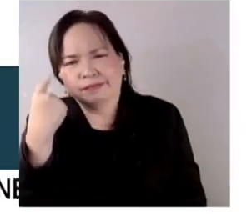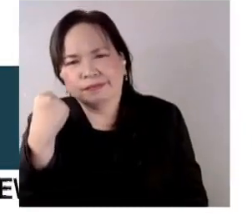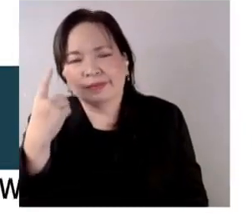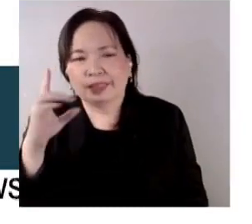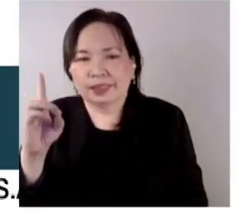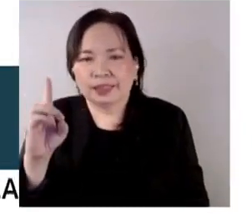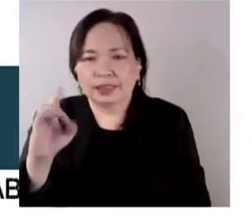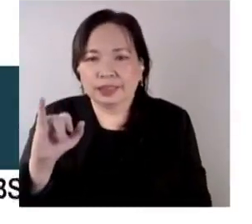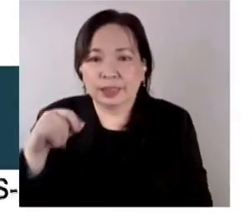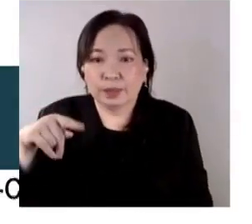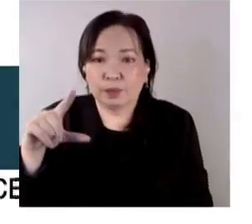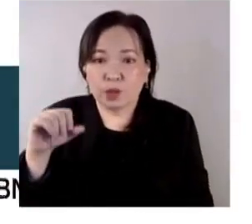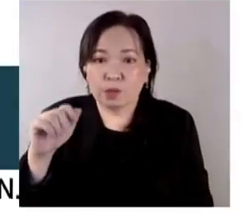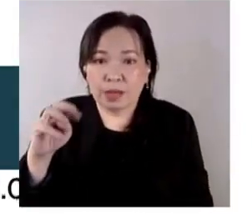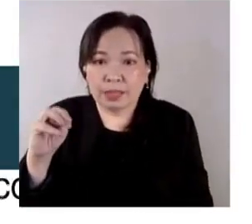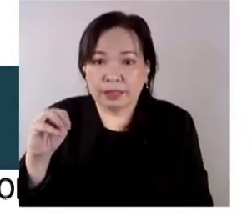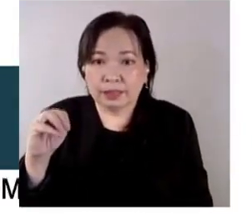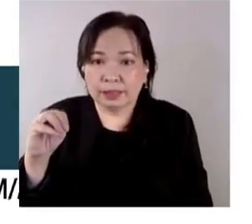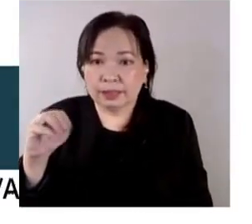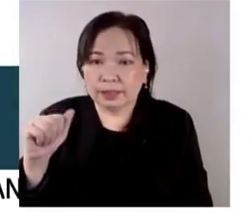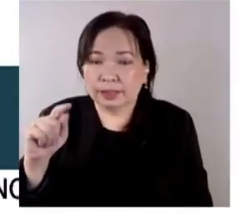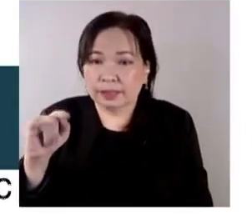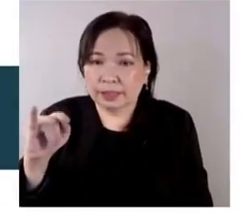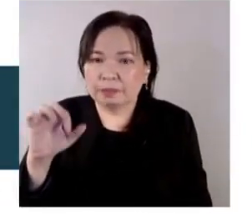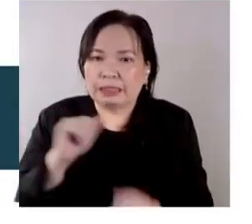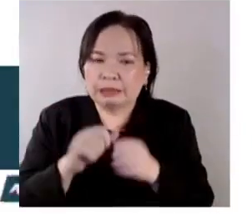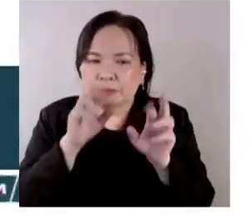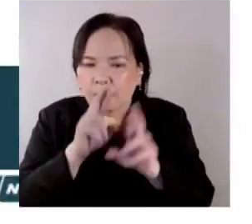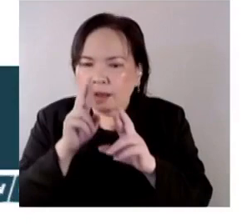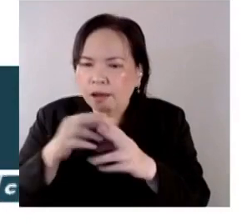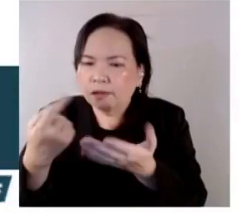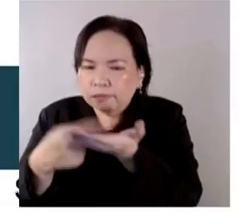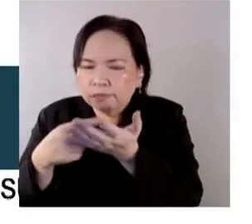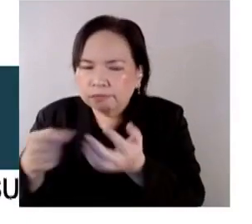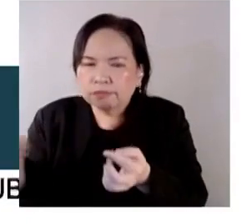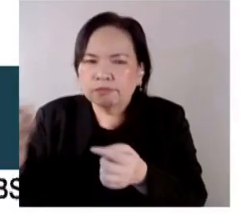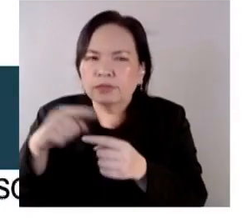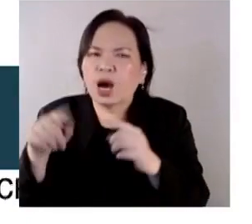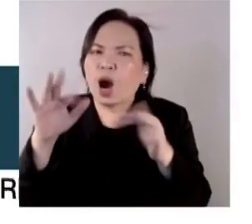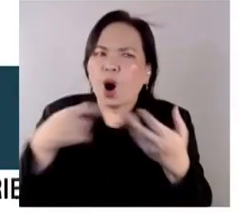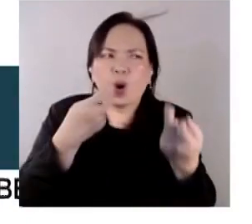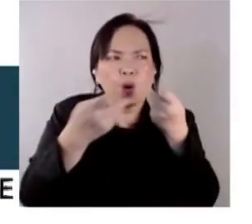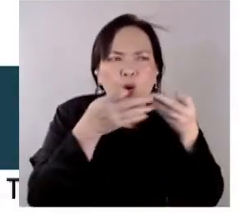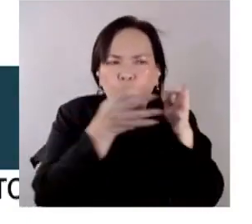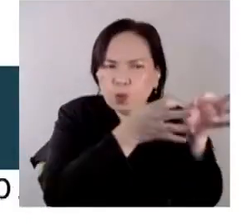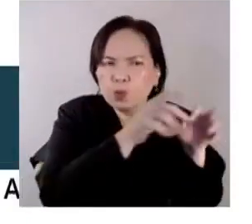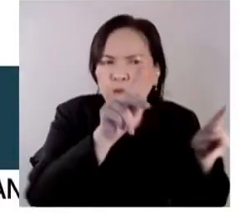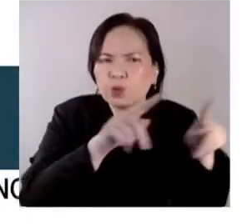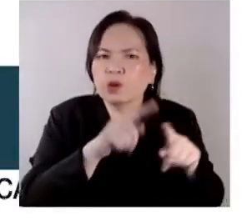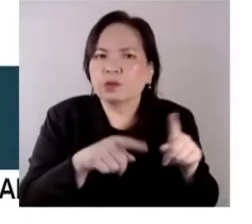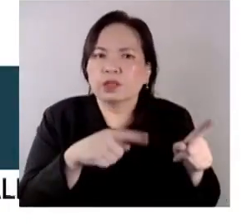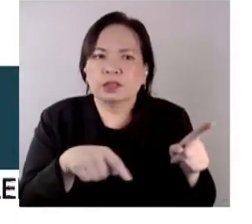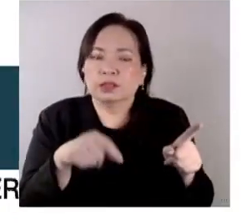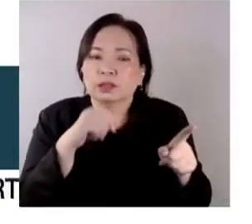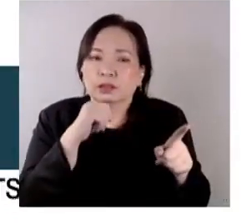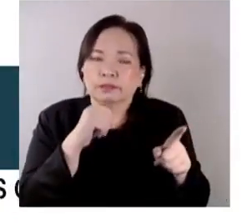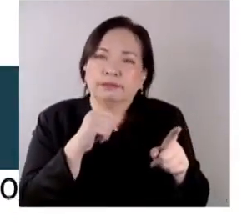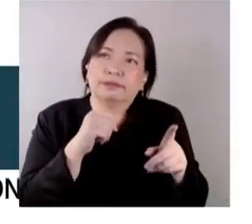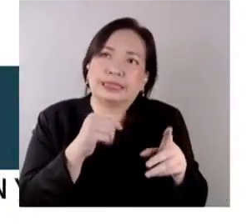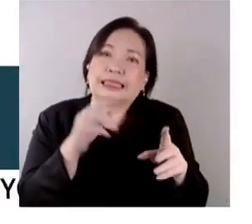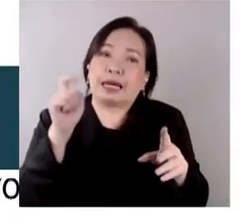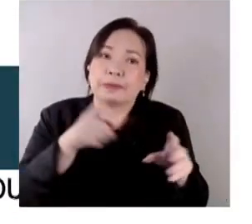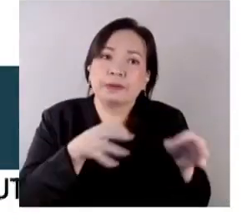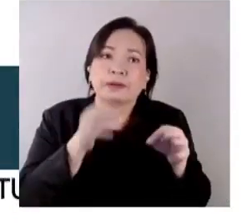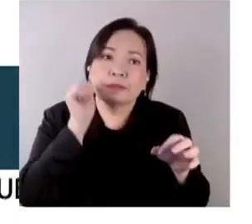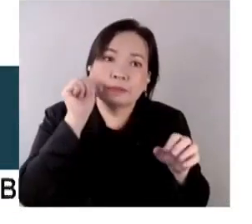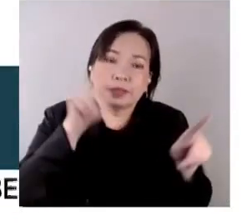right? What about taking care of things back home, explaining the issue to the public, letting them know that this is not going to make the